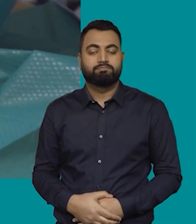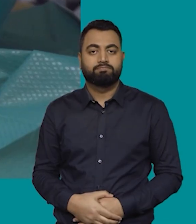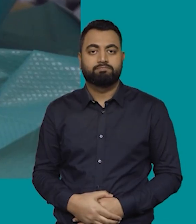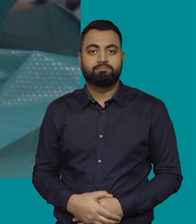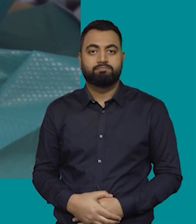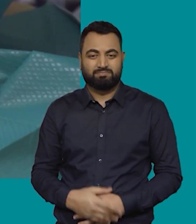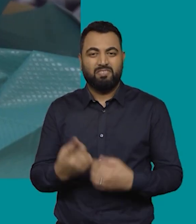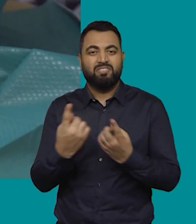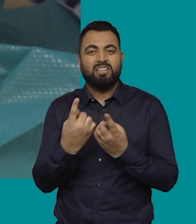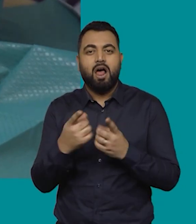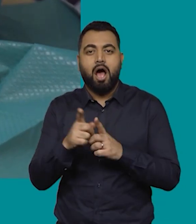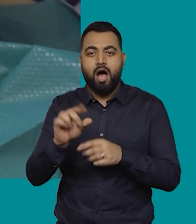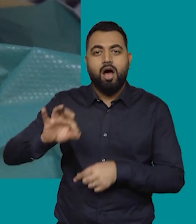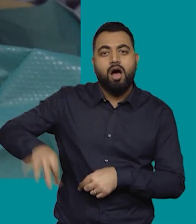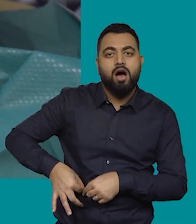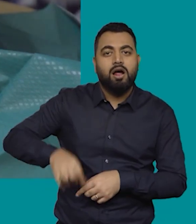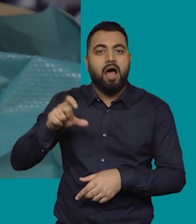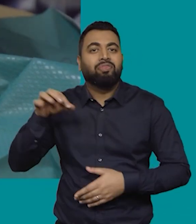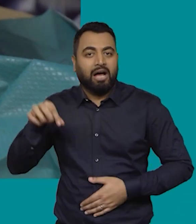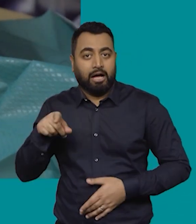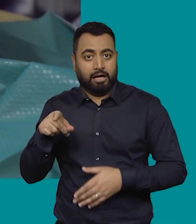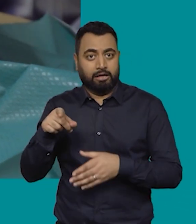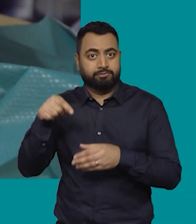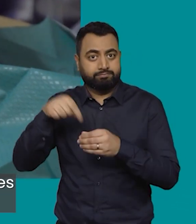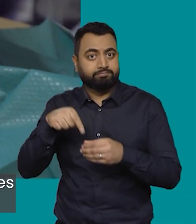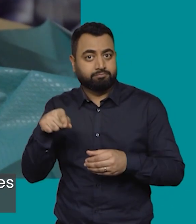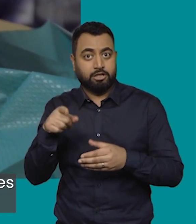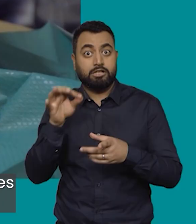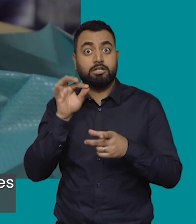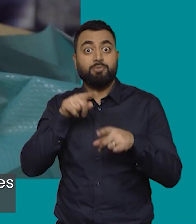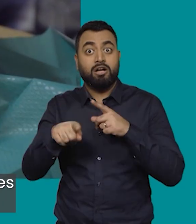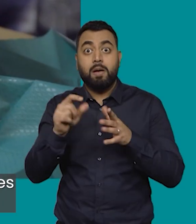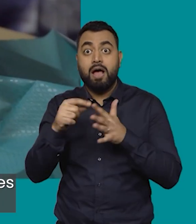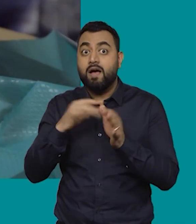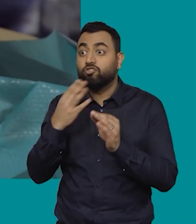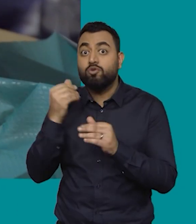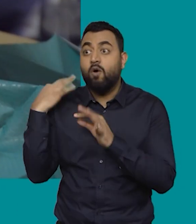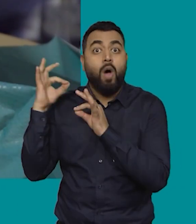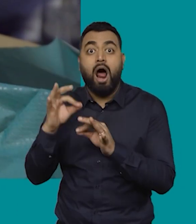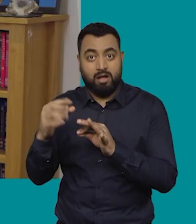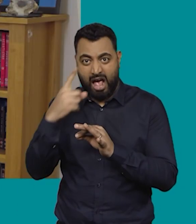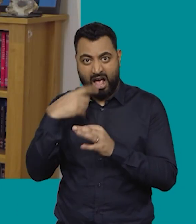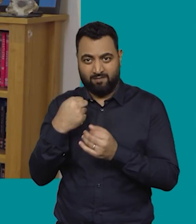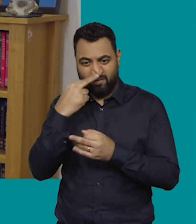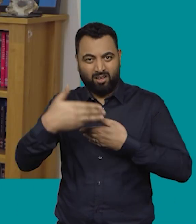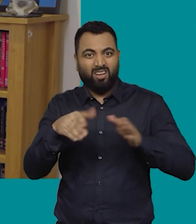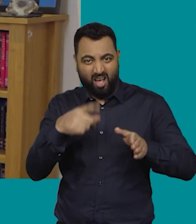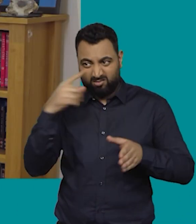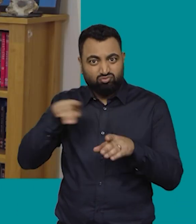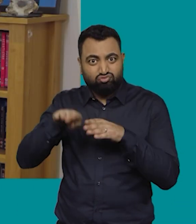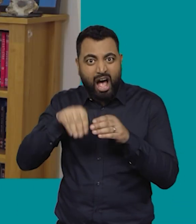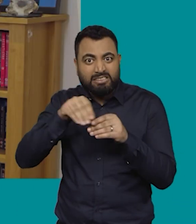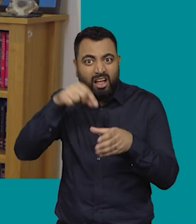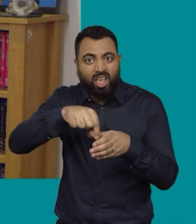done a change for a while, I do actually have a dummy mannequin that they can practice on, and they can do as many changes on that as they like, rather than having to use me as